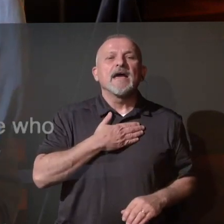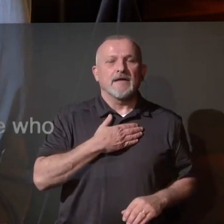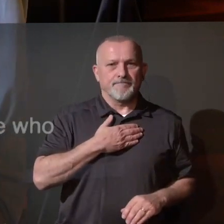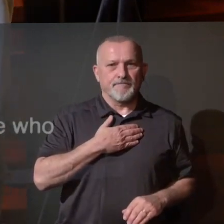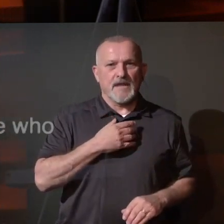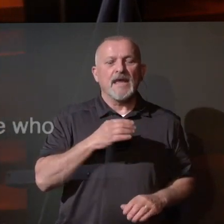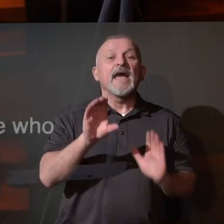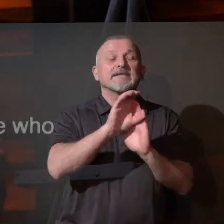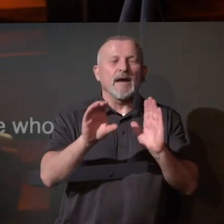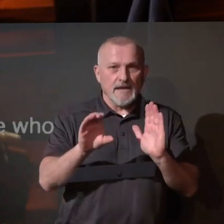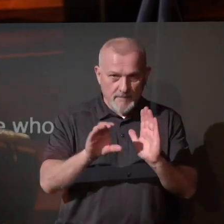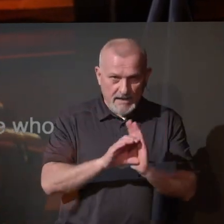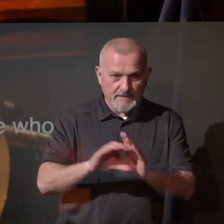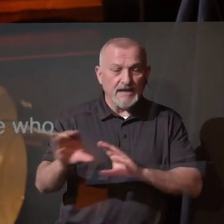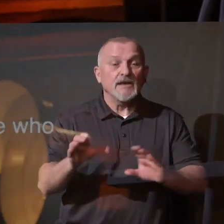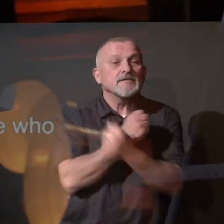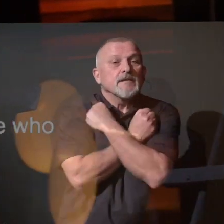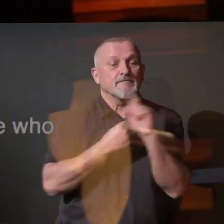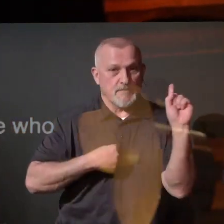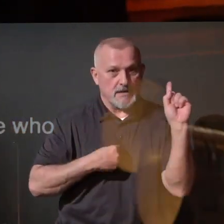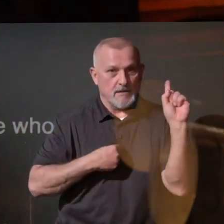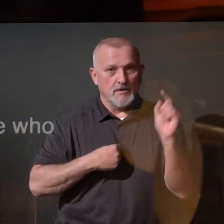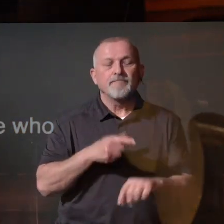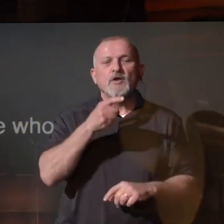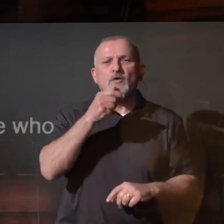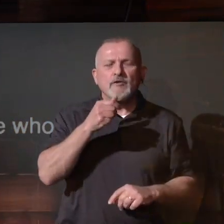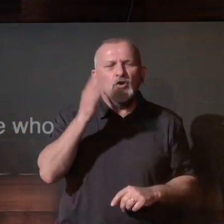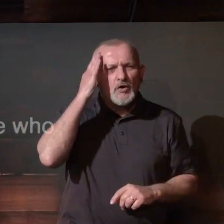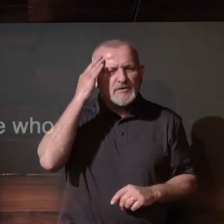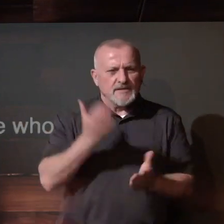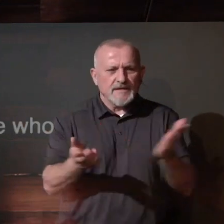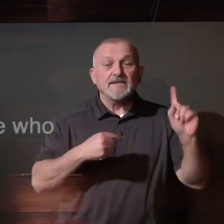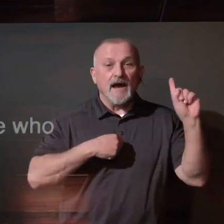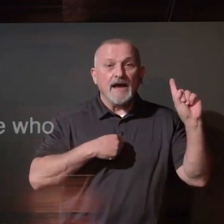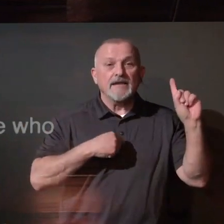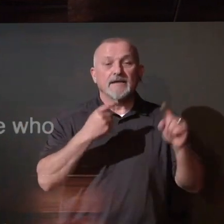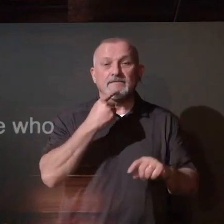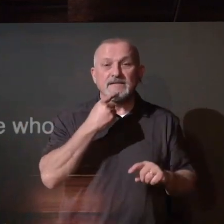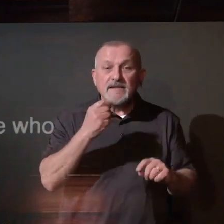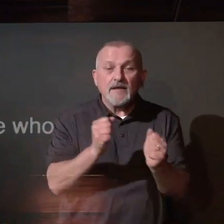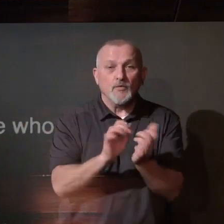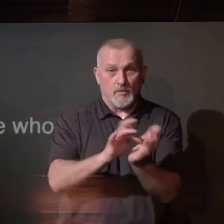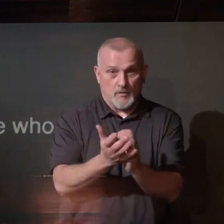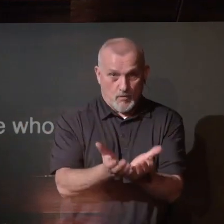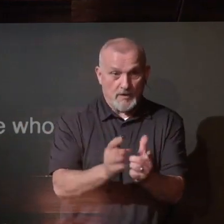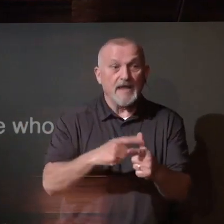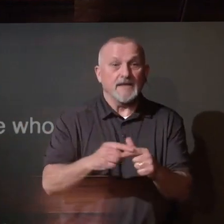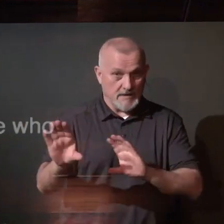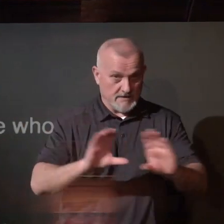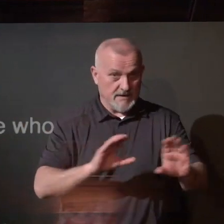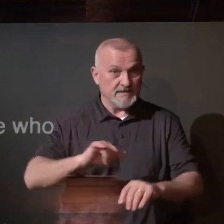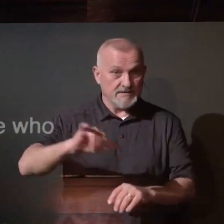who loves me. Whoever knows what I've said in the word and then does what I've said in the word, that's how